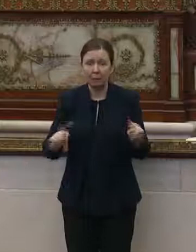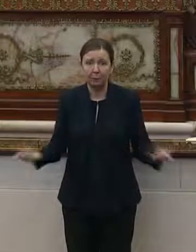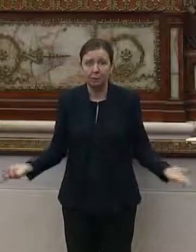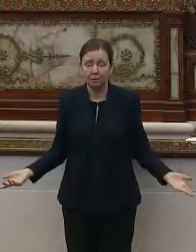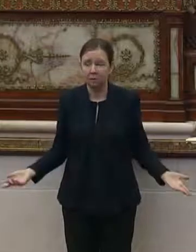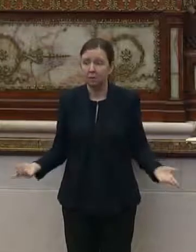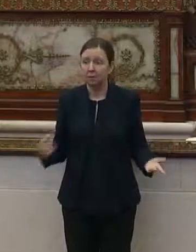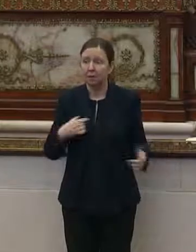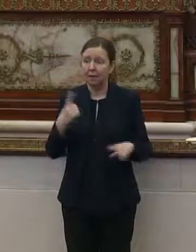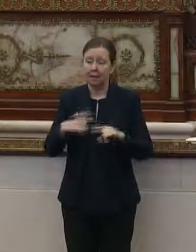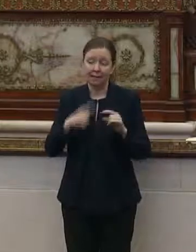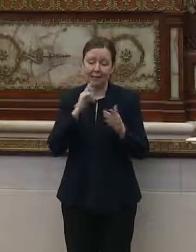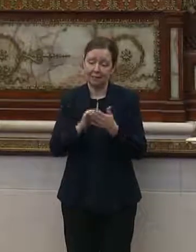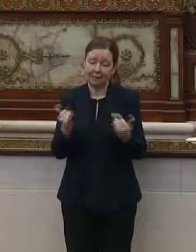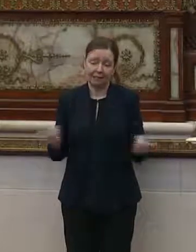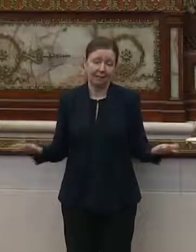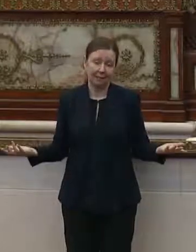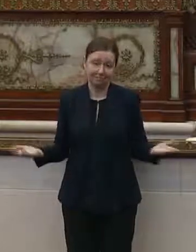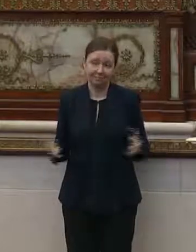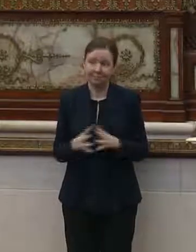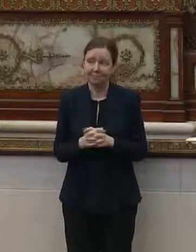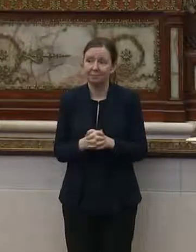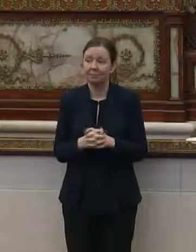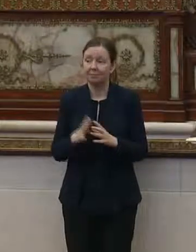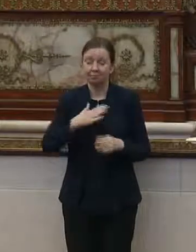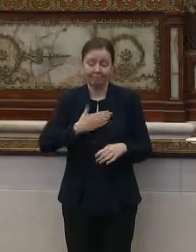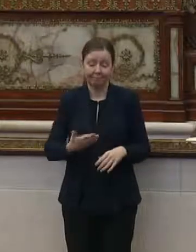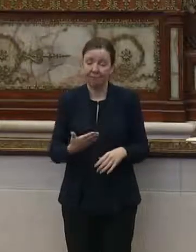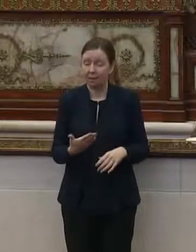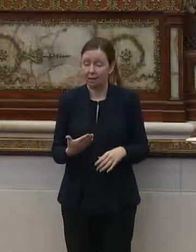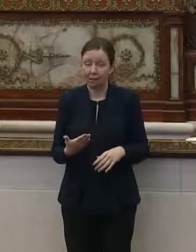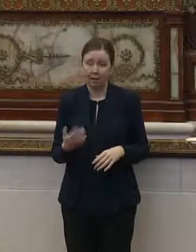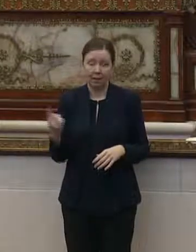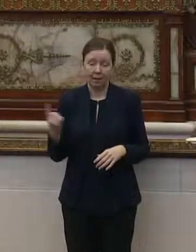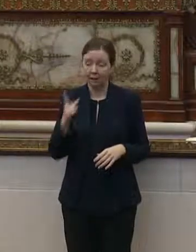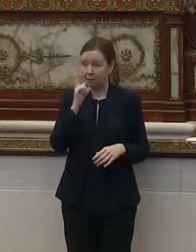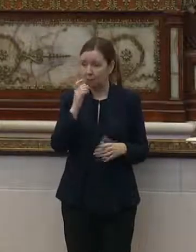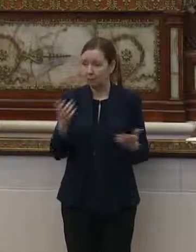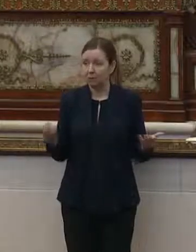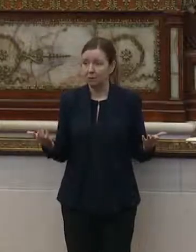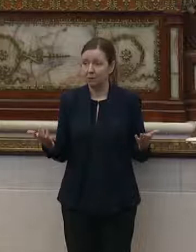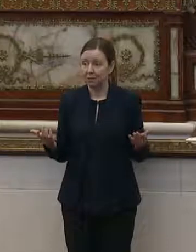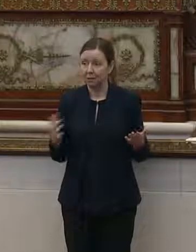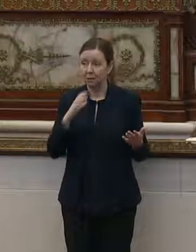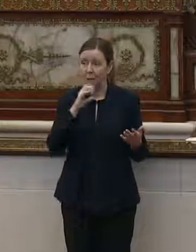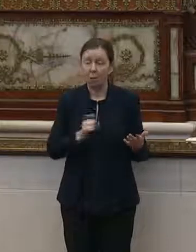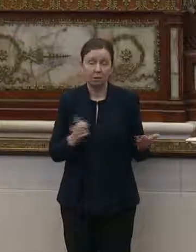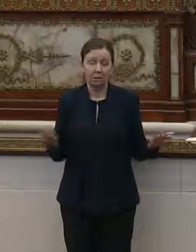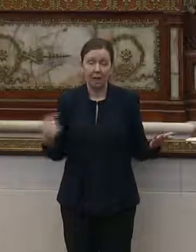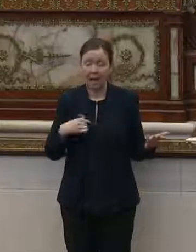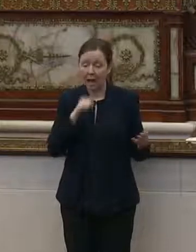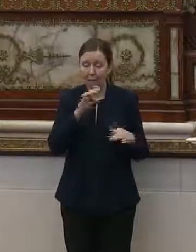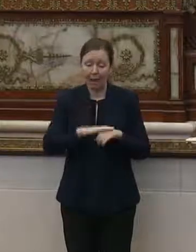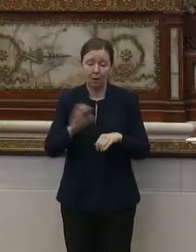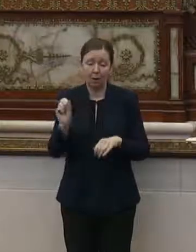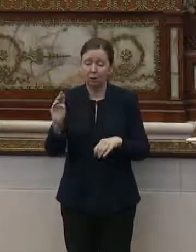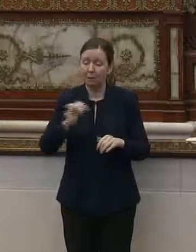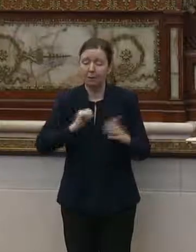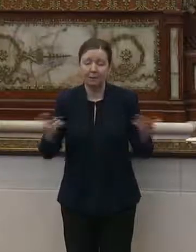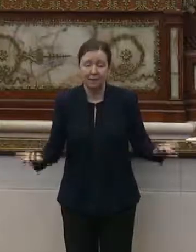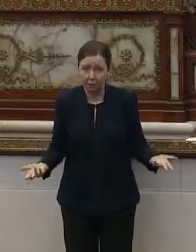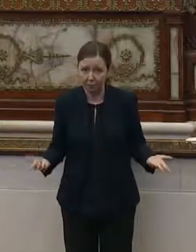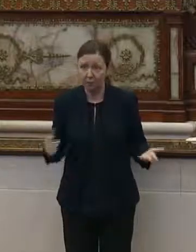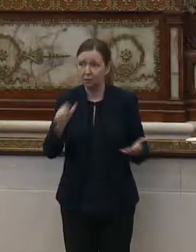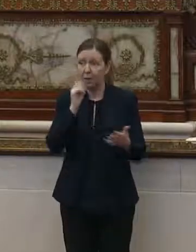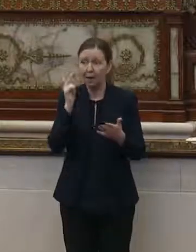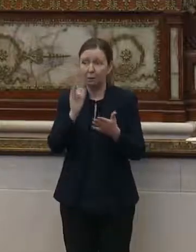I cannot say that today. I'll confess, as someone who's old, I'm not on social media myself, and so I don't see